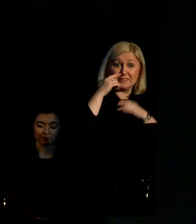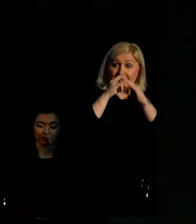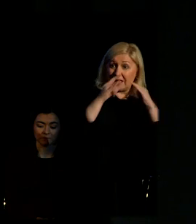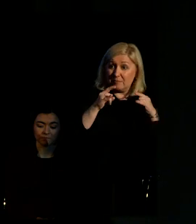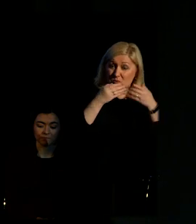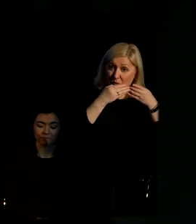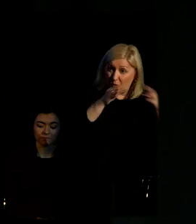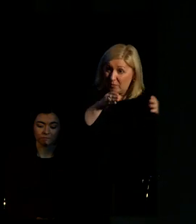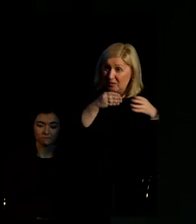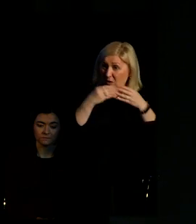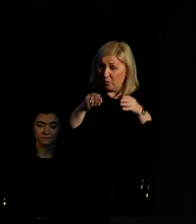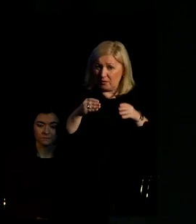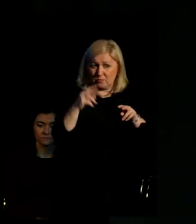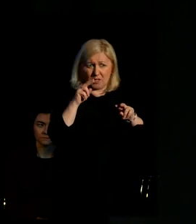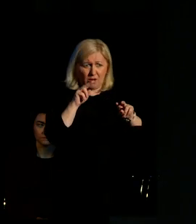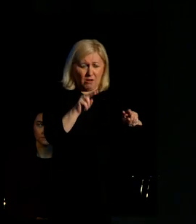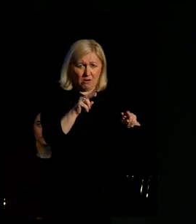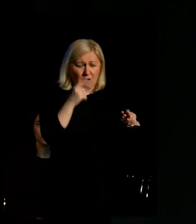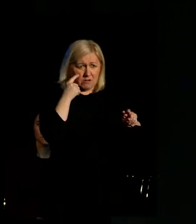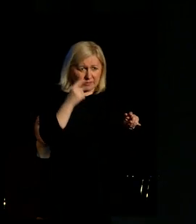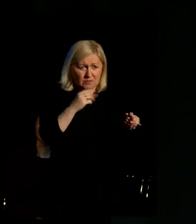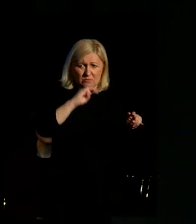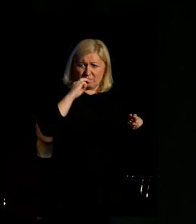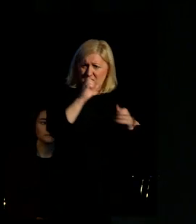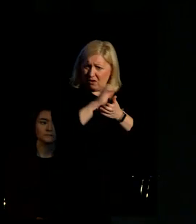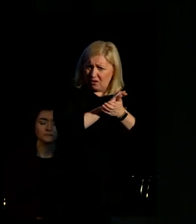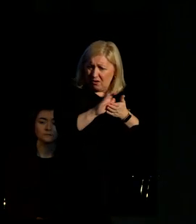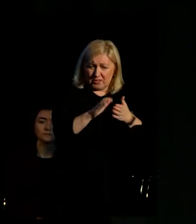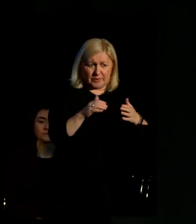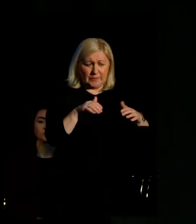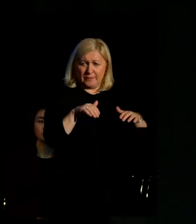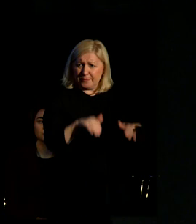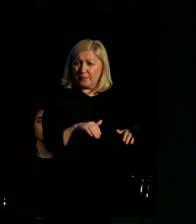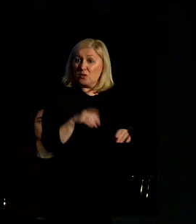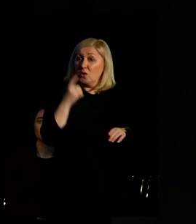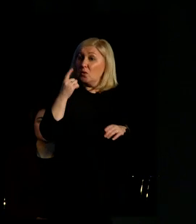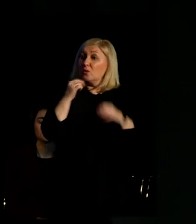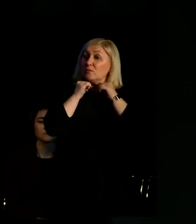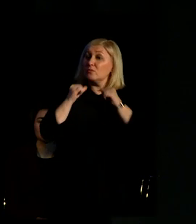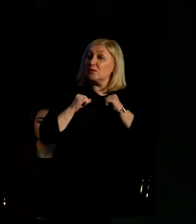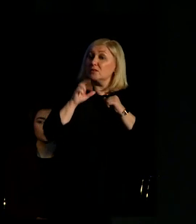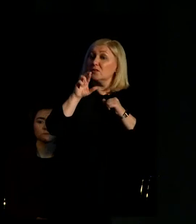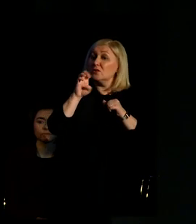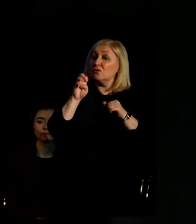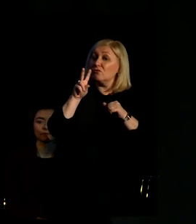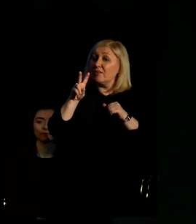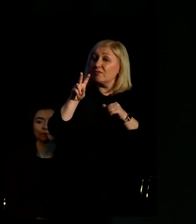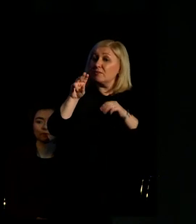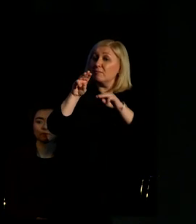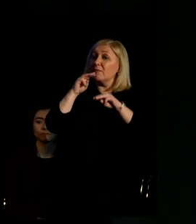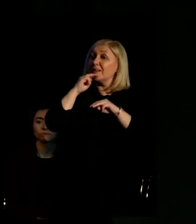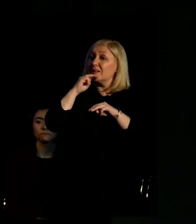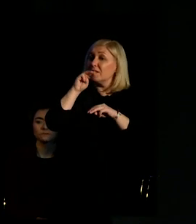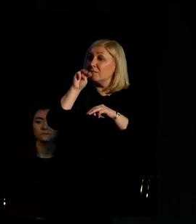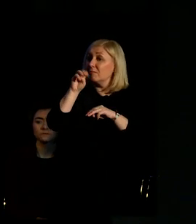the Holocaust were revealed. Reverend Father Michael Morrissey was a Roman Catholic chaplain to